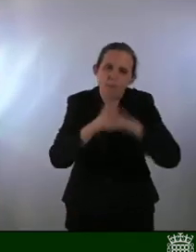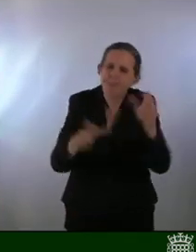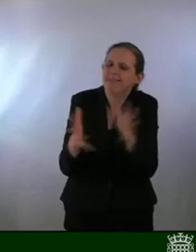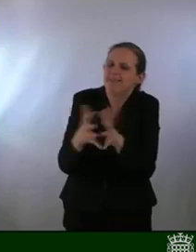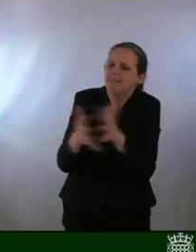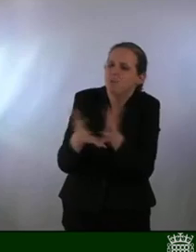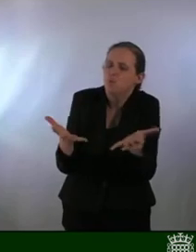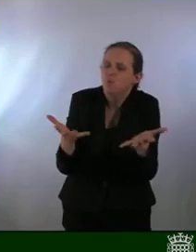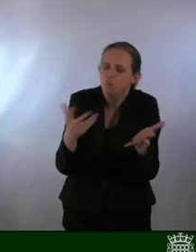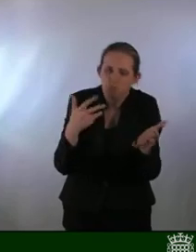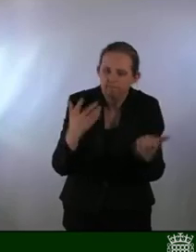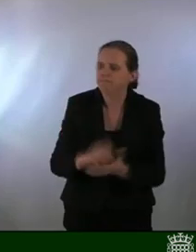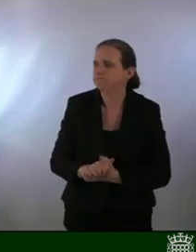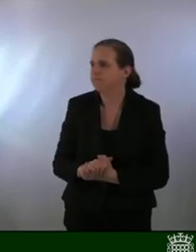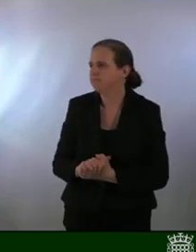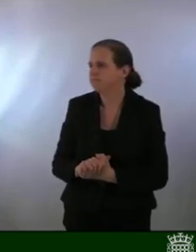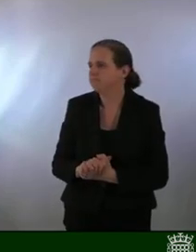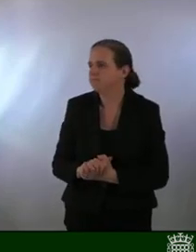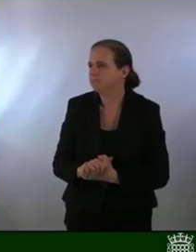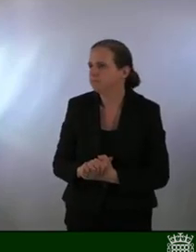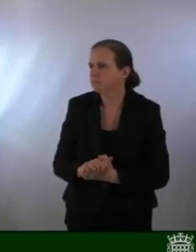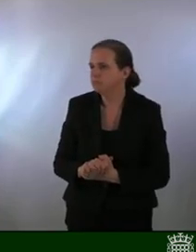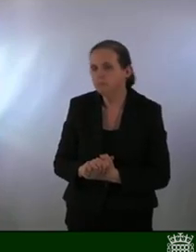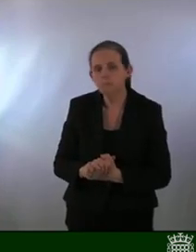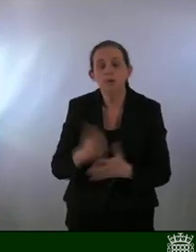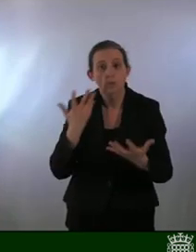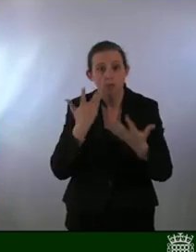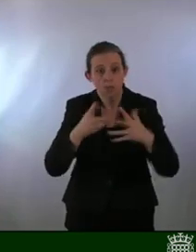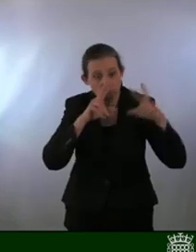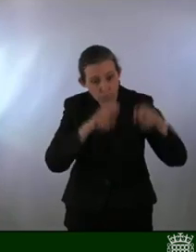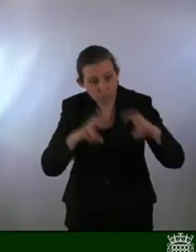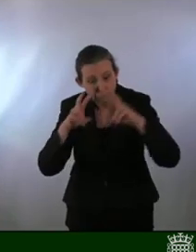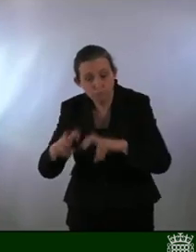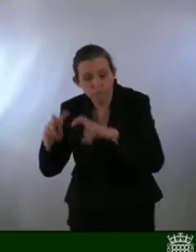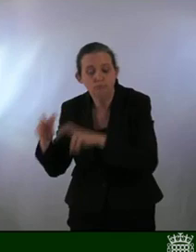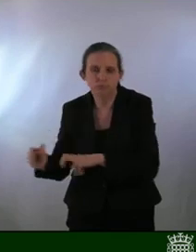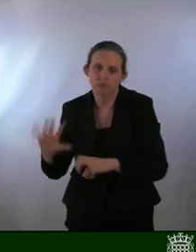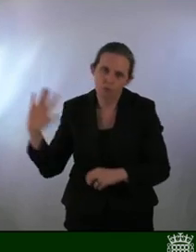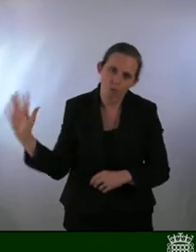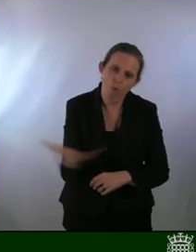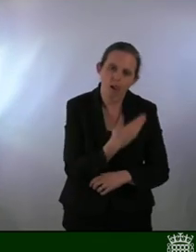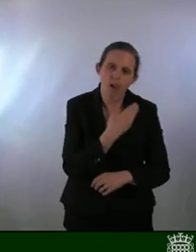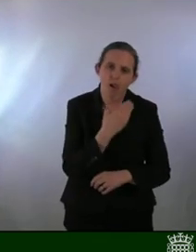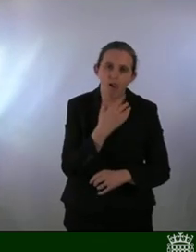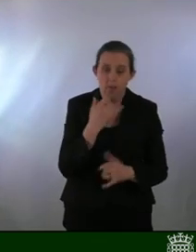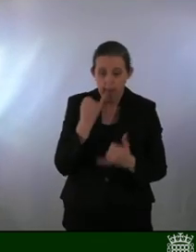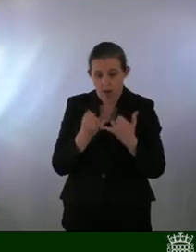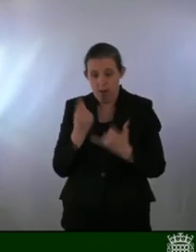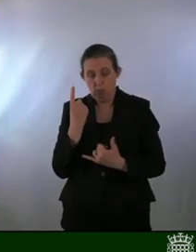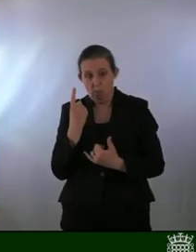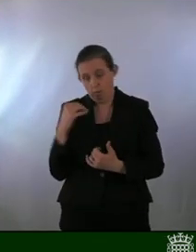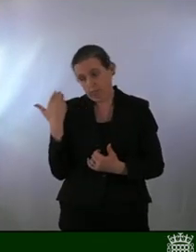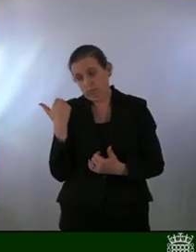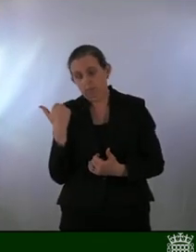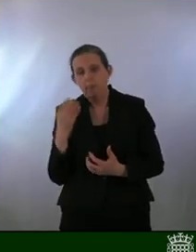are looking at all of these points, and with respect to the last one, this is a matter that the Environment Secretary, responsible for